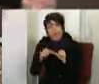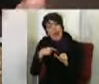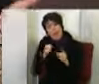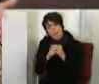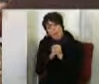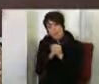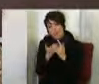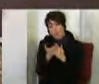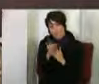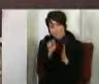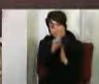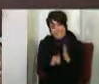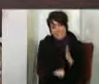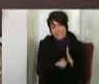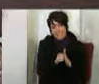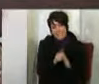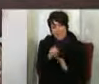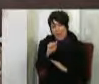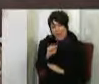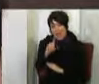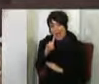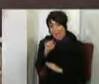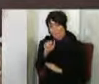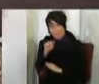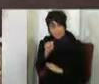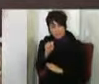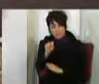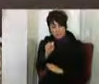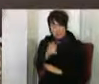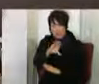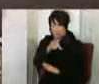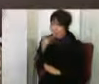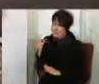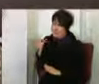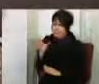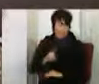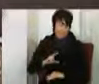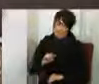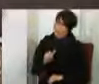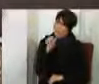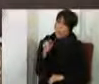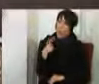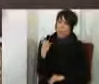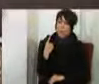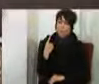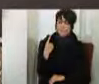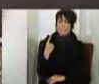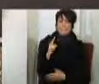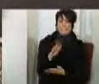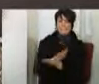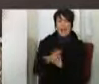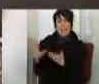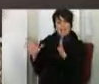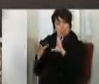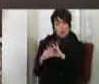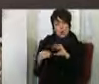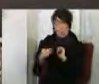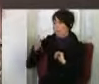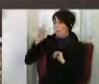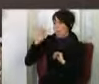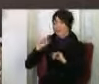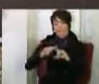this season of Advent, we might see Christmas through different eyes, not just as a nice story that happened 2,000 years ago,